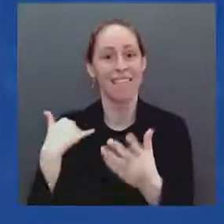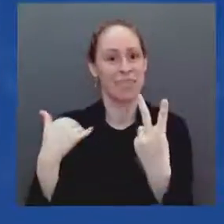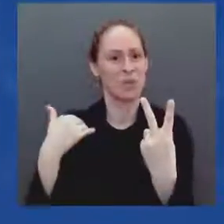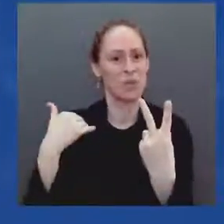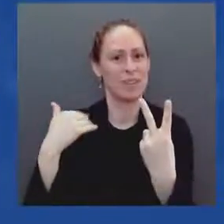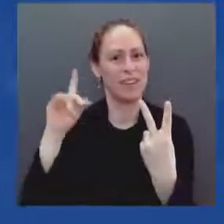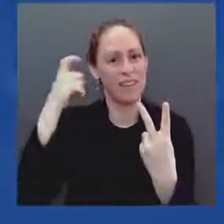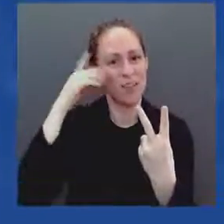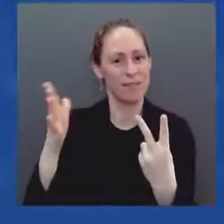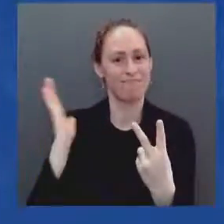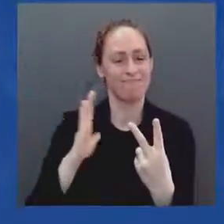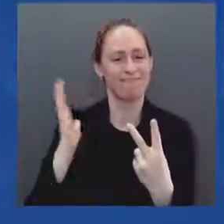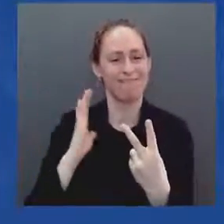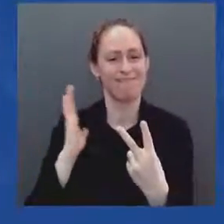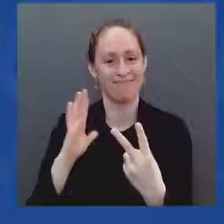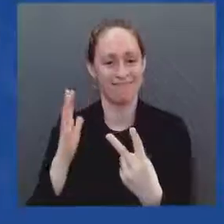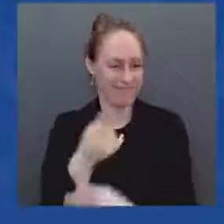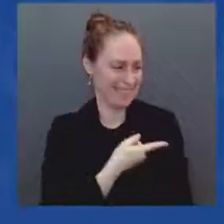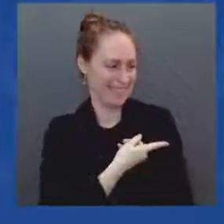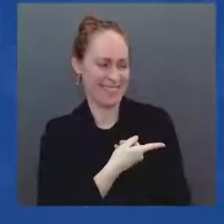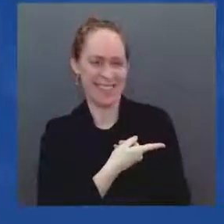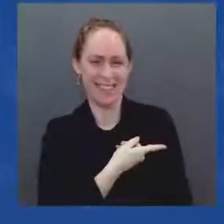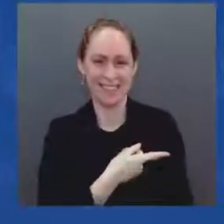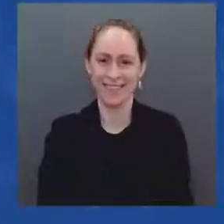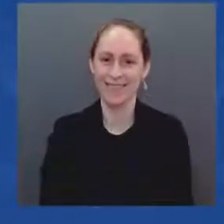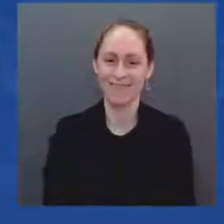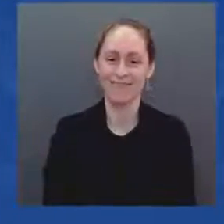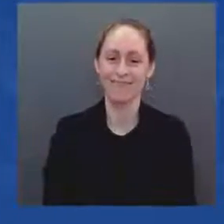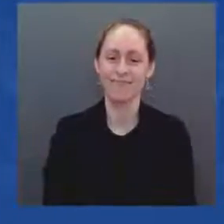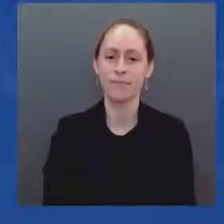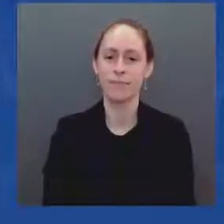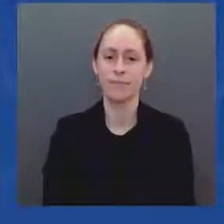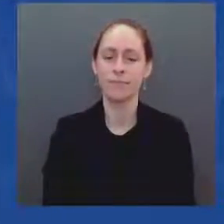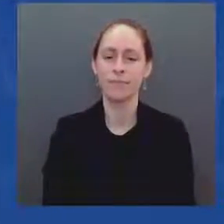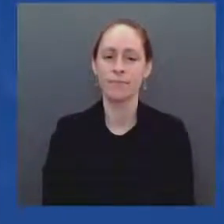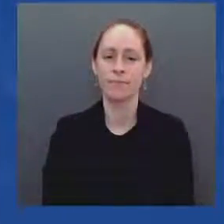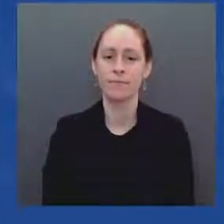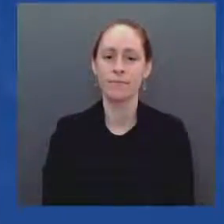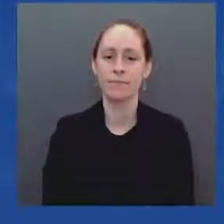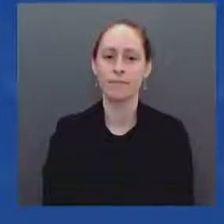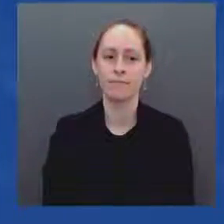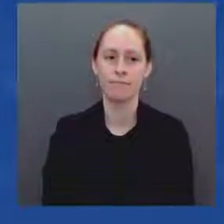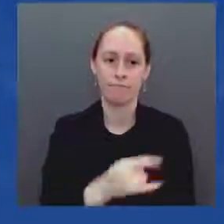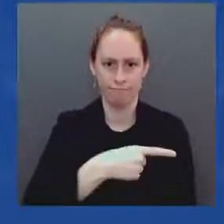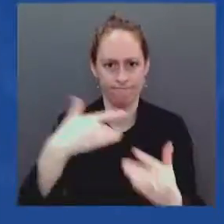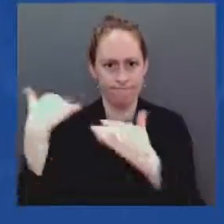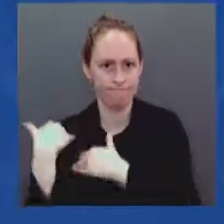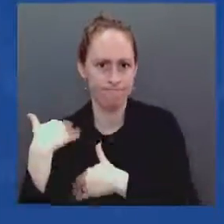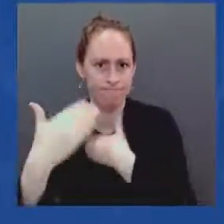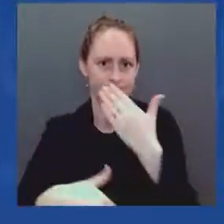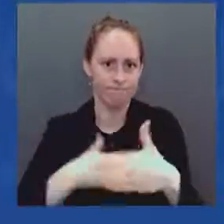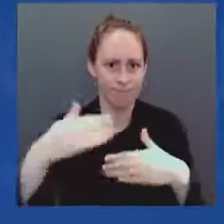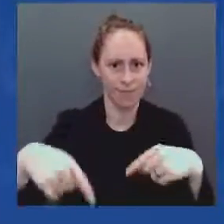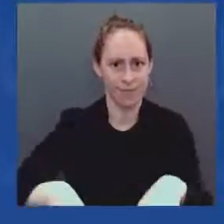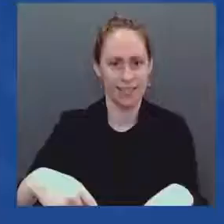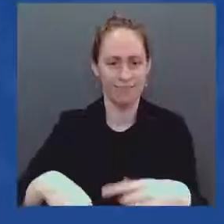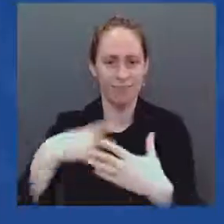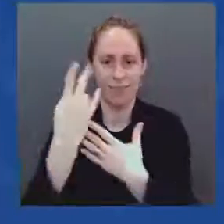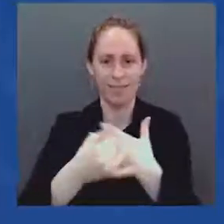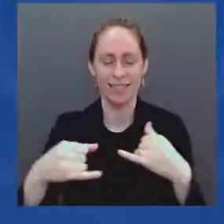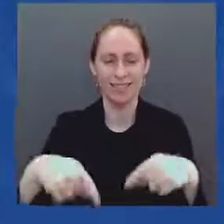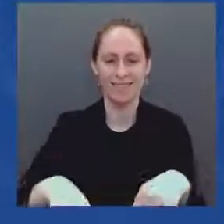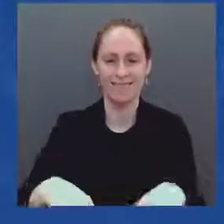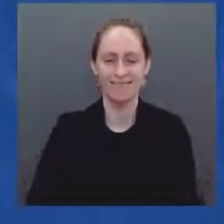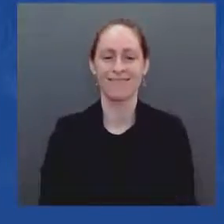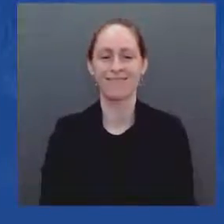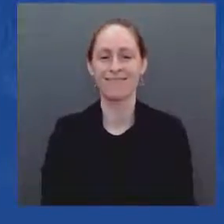remember when we were out on the trail, Governor Vilsack telling me that